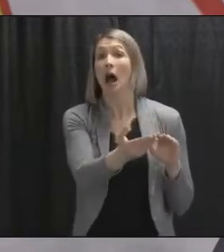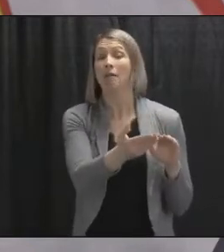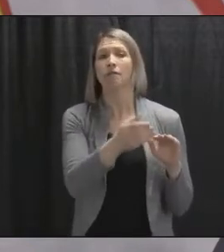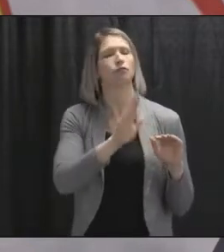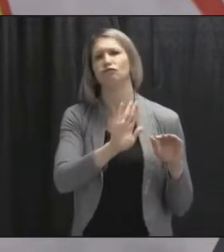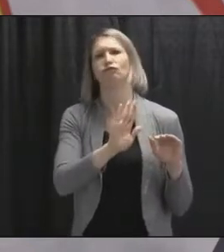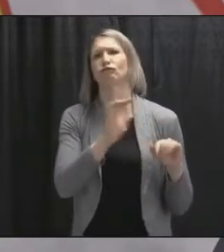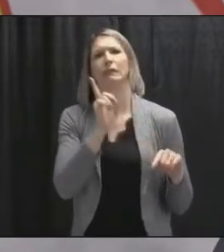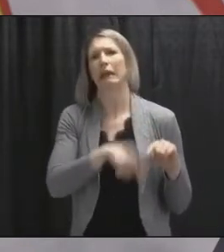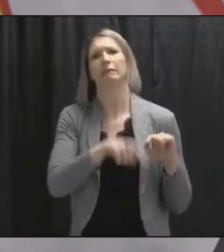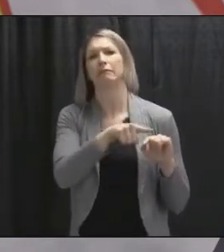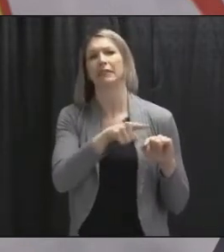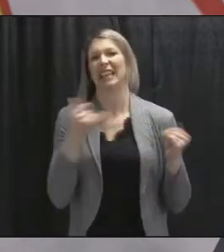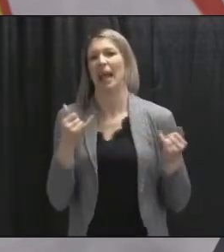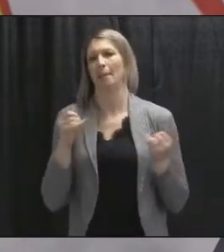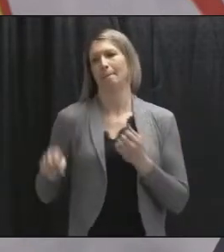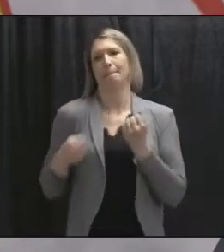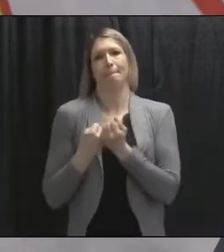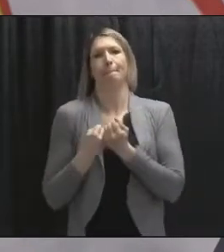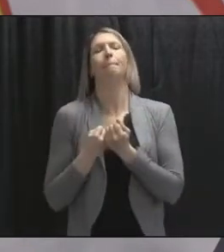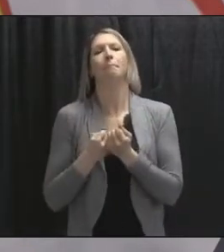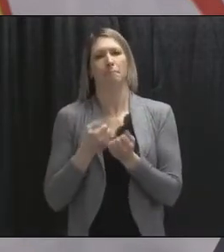of the revenue due to the crisis.